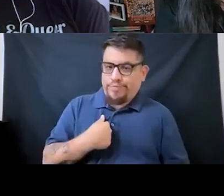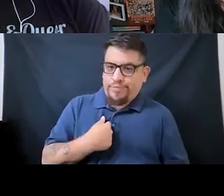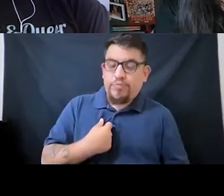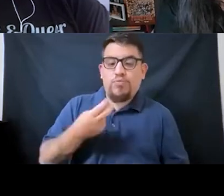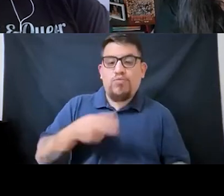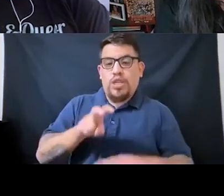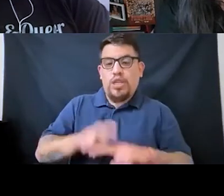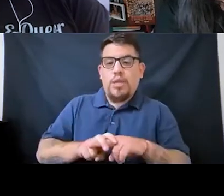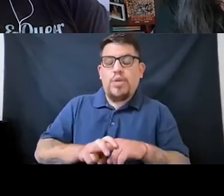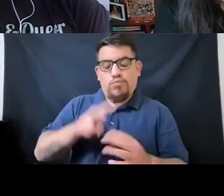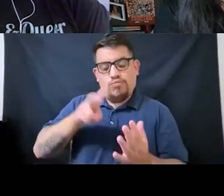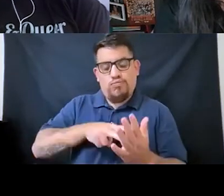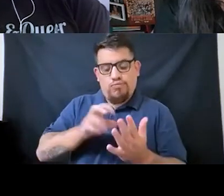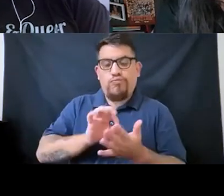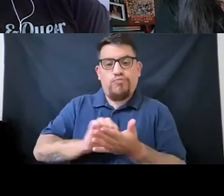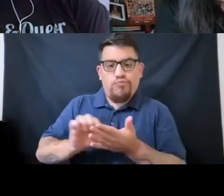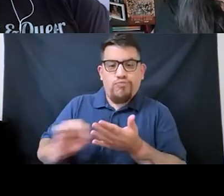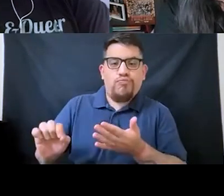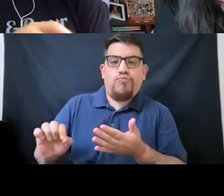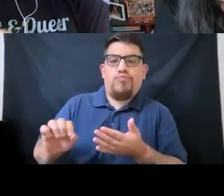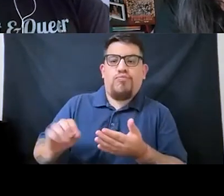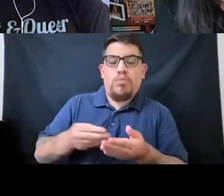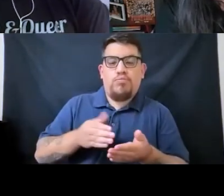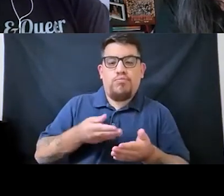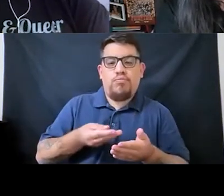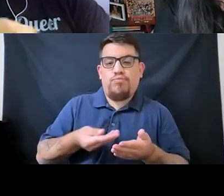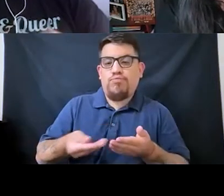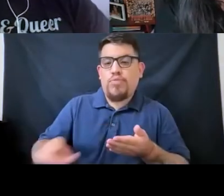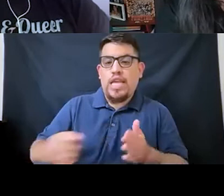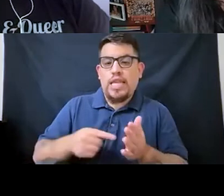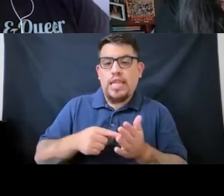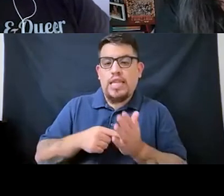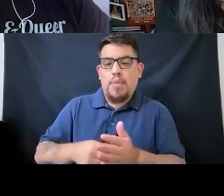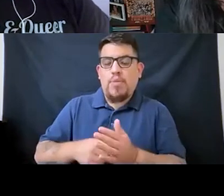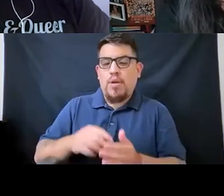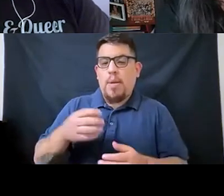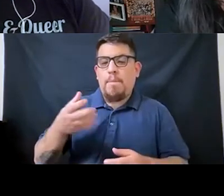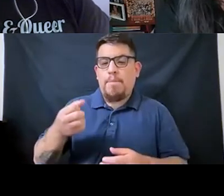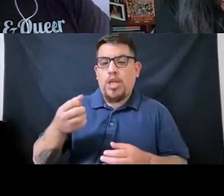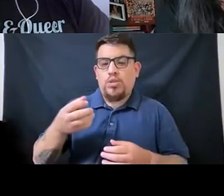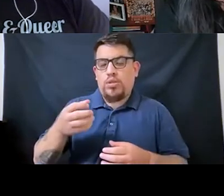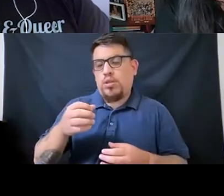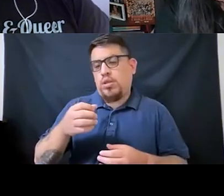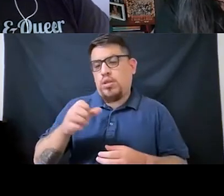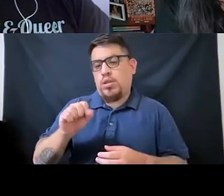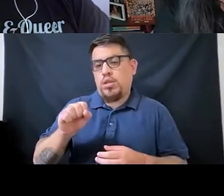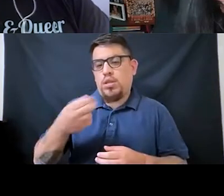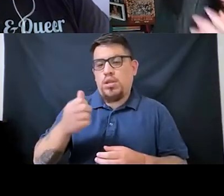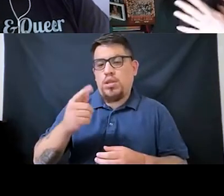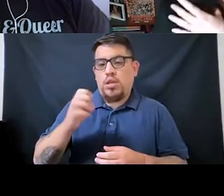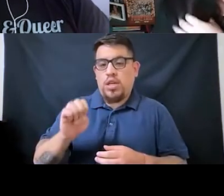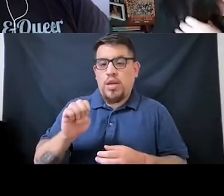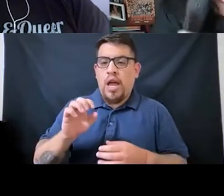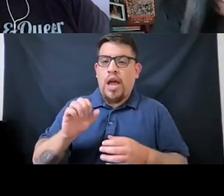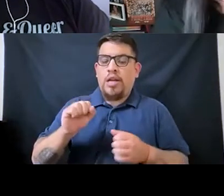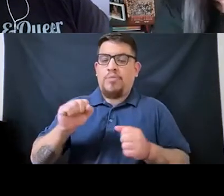counter reading or writing, and he slides a sample of milkshake towards me as he walks by. I arch my back, pretending to stretch